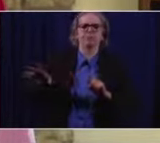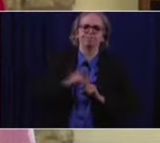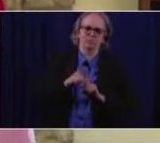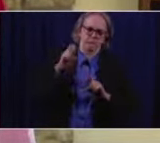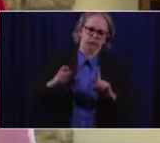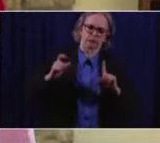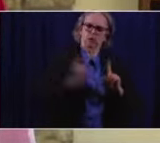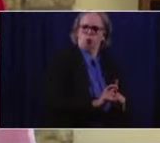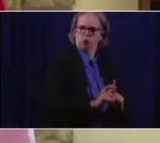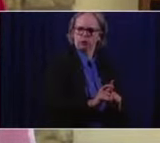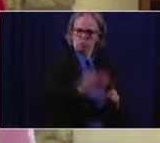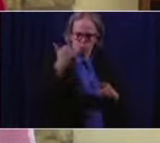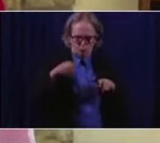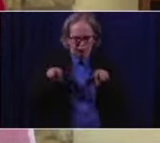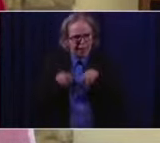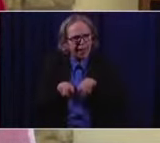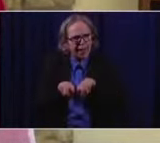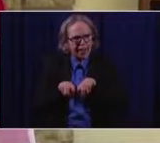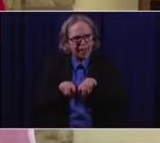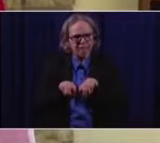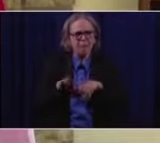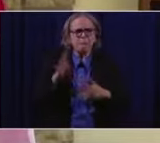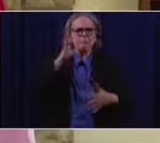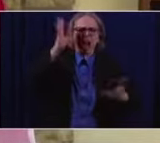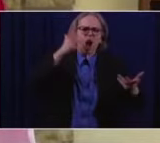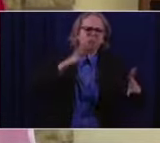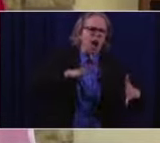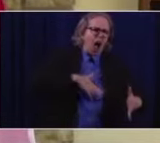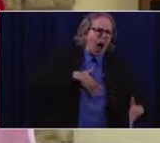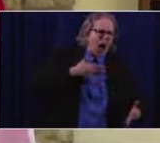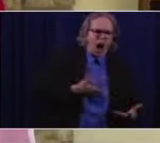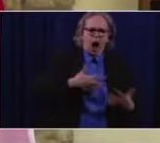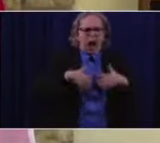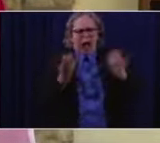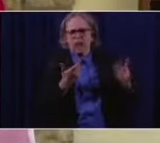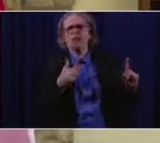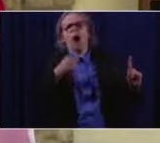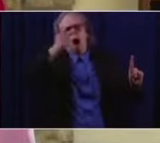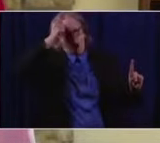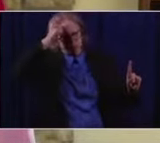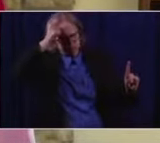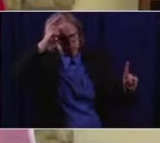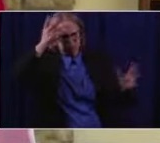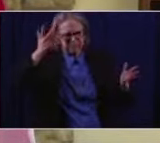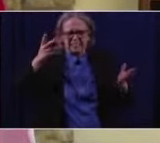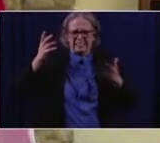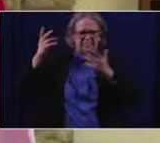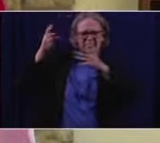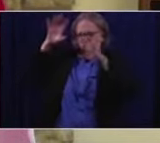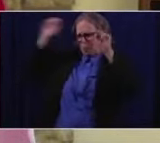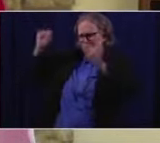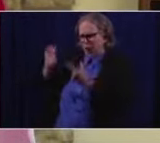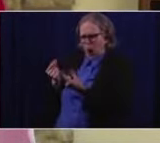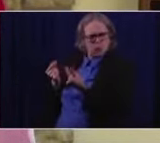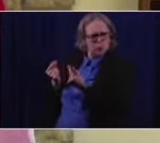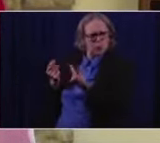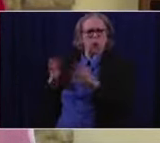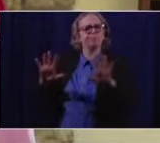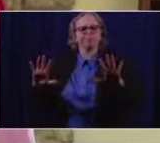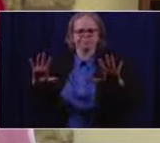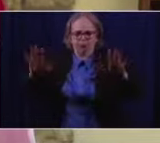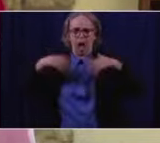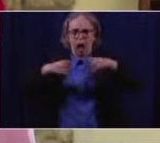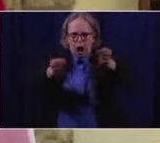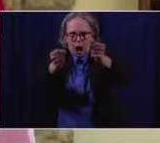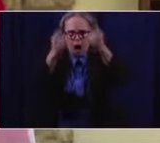why superintendents are questioning that. We went back to our health people, and not just work in the health department. I'm talking